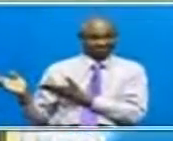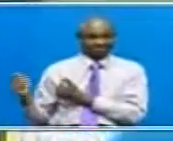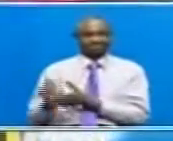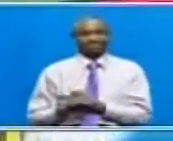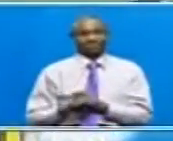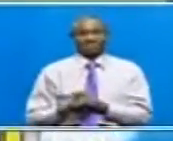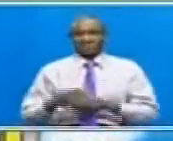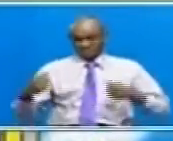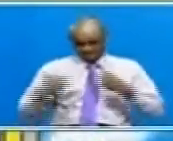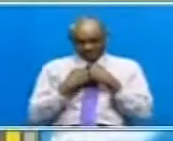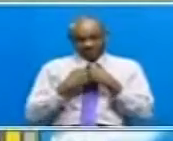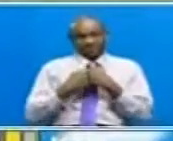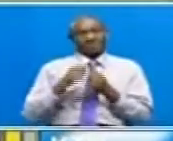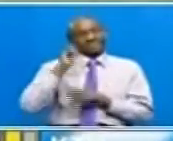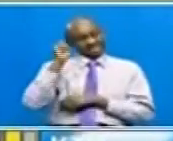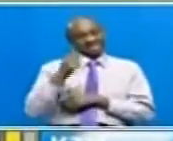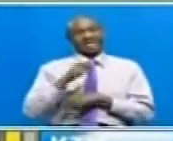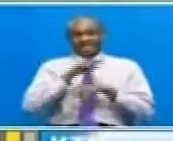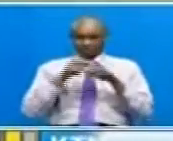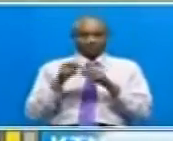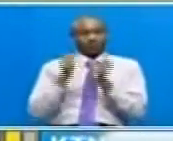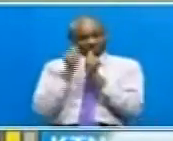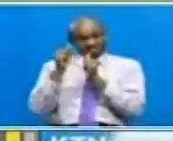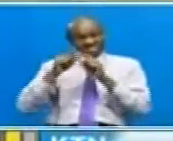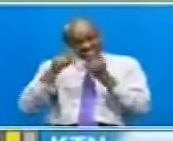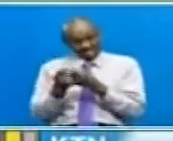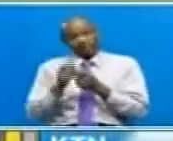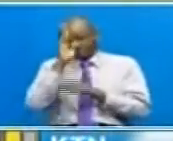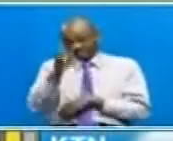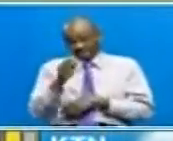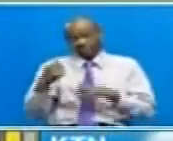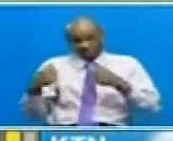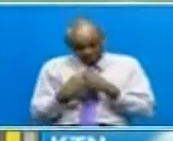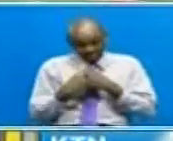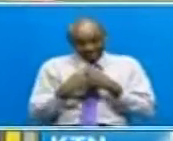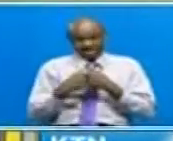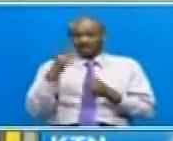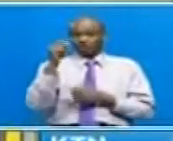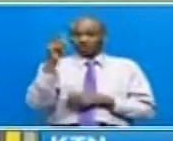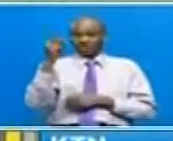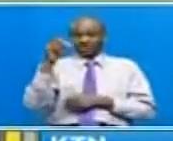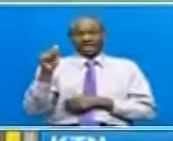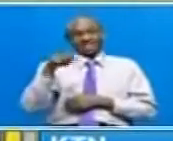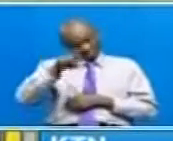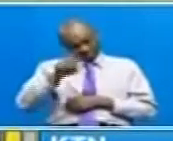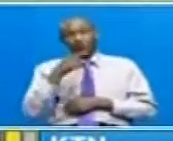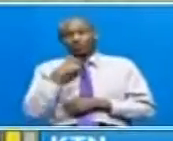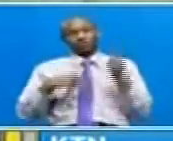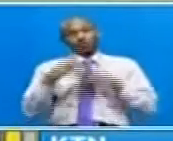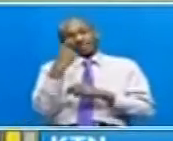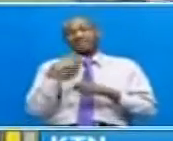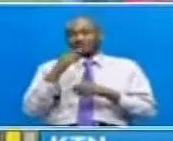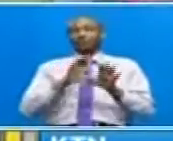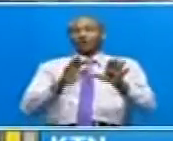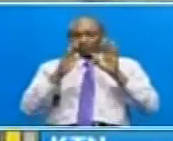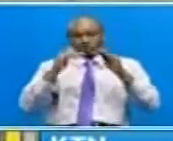The clash pitting the Kenya National 15s team against Tunisia this Sunday will be a tale of two teams hunting a crucial win to avoid relegation from the